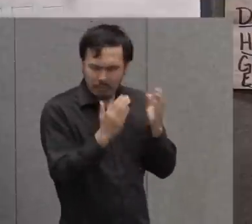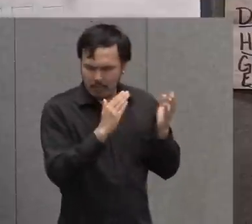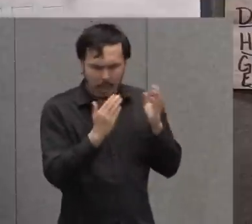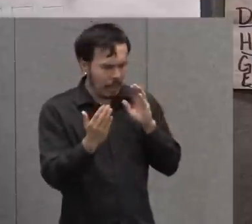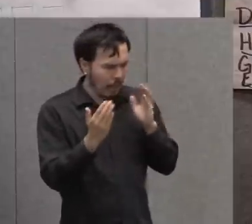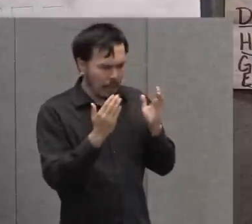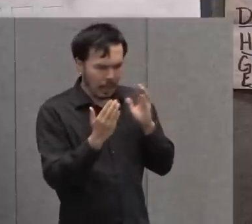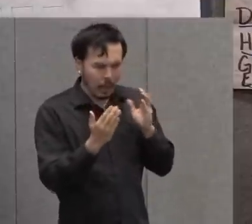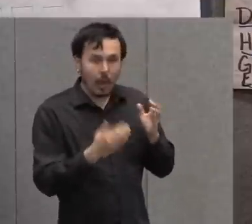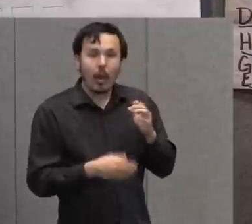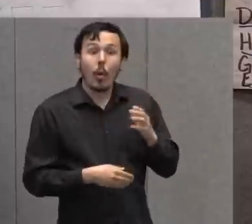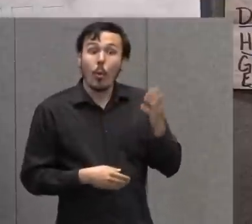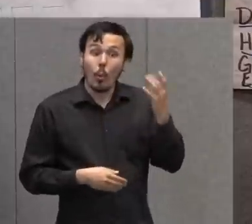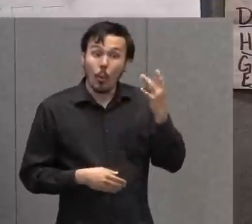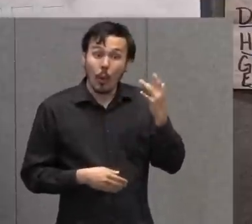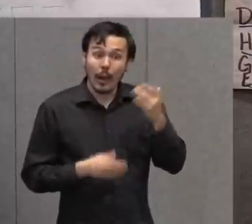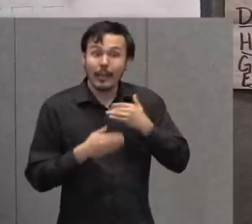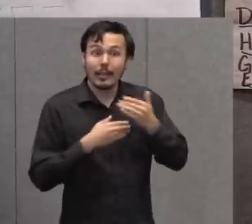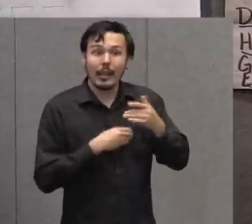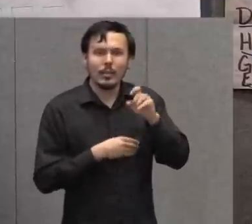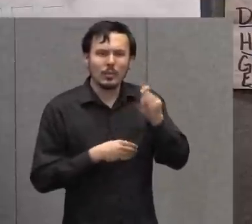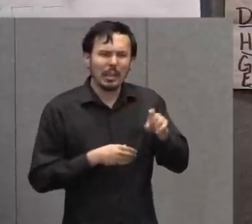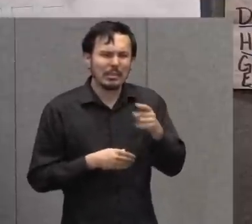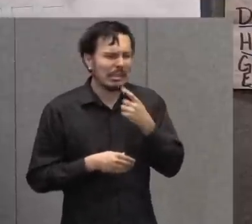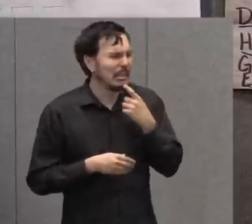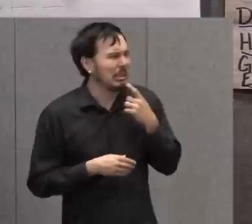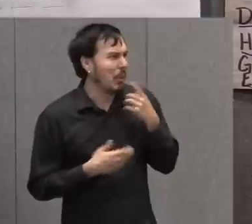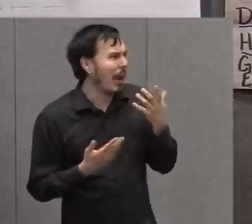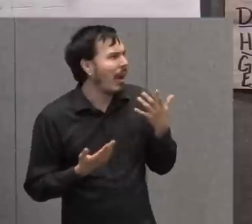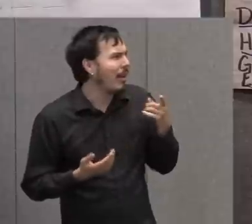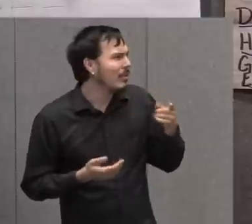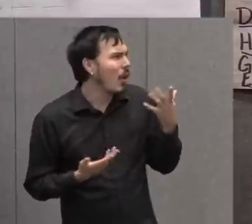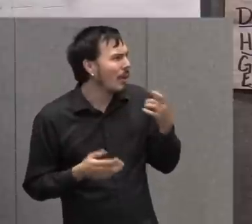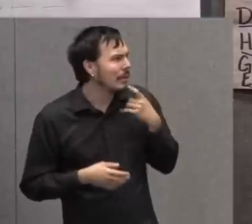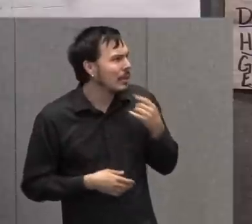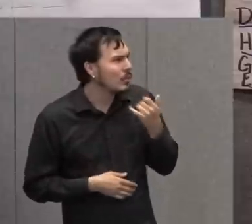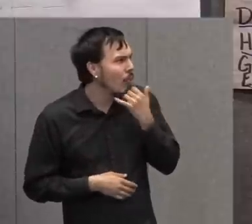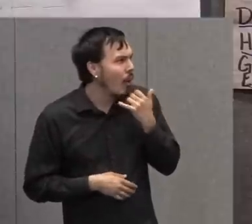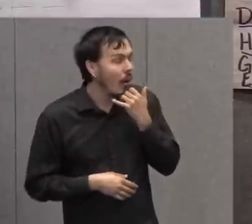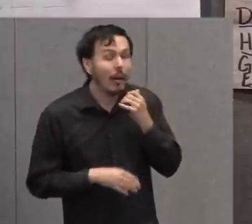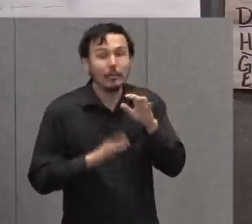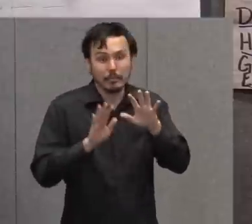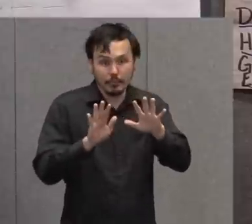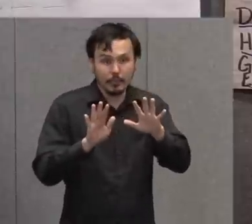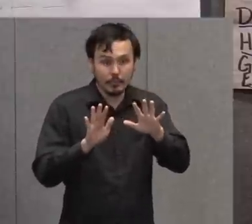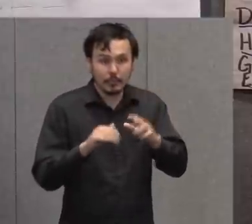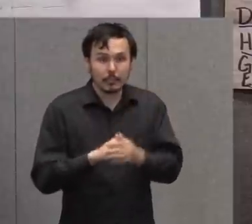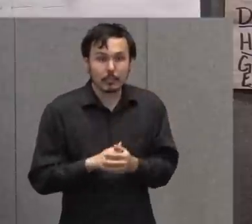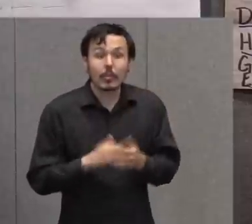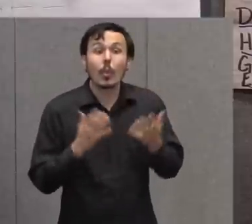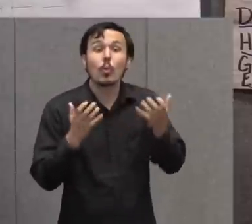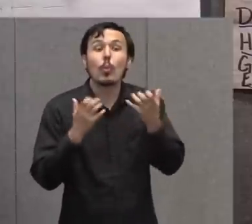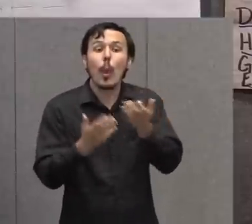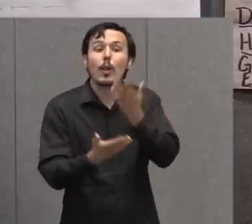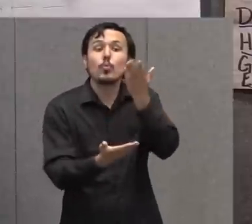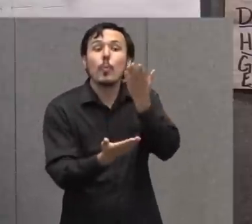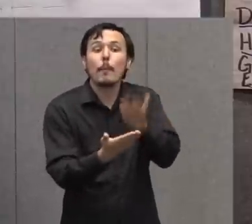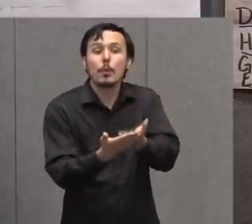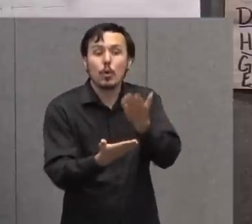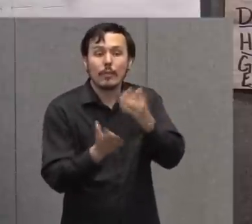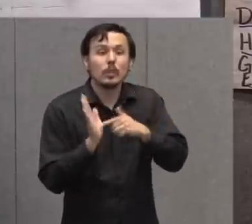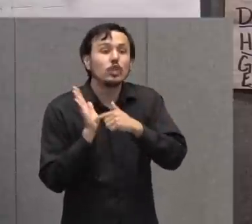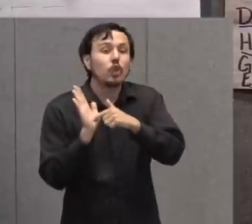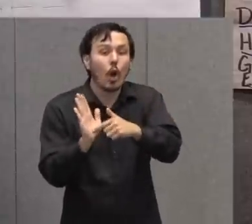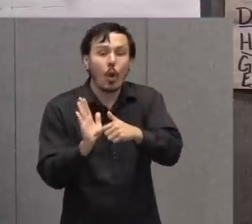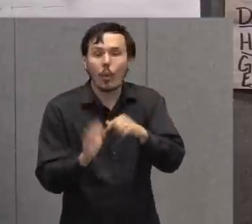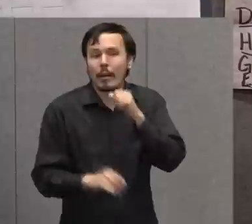Because they're gonna ask us the next question. You guys are like, they already told us that she's not correct. But we wanna prove it.